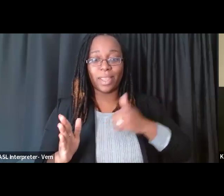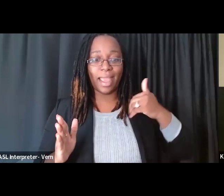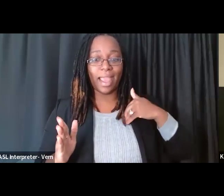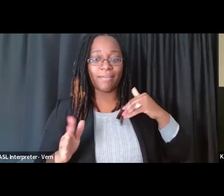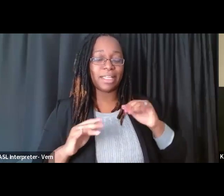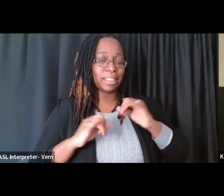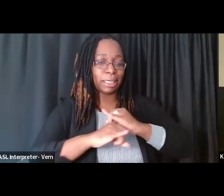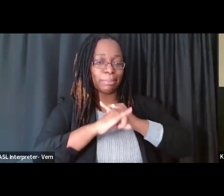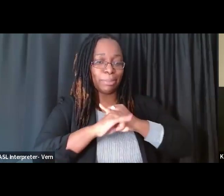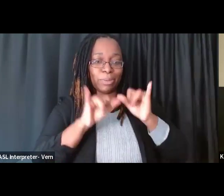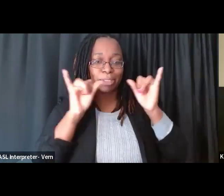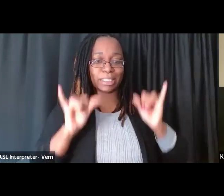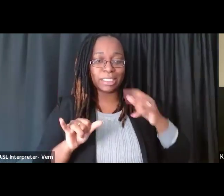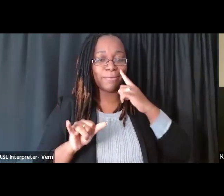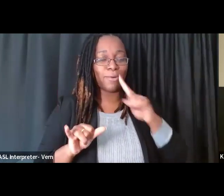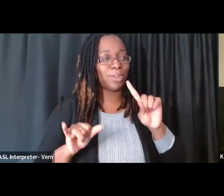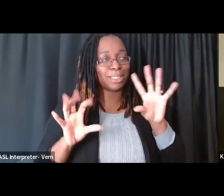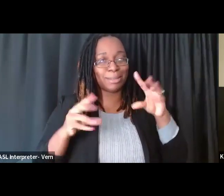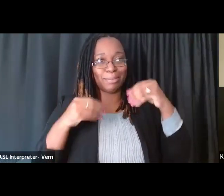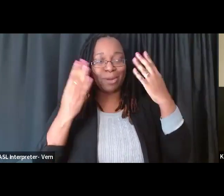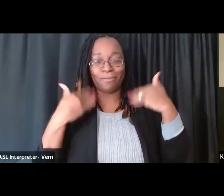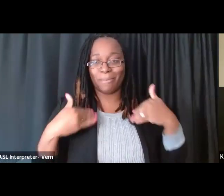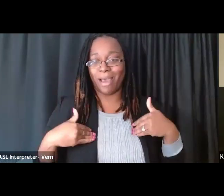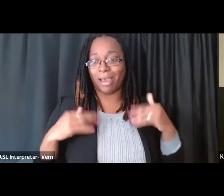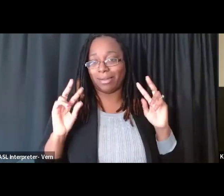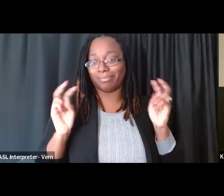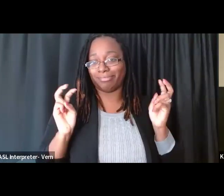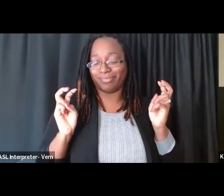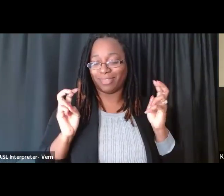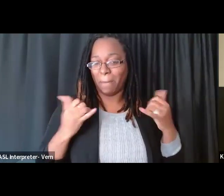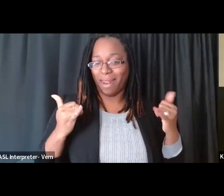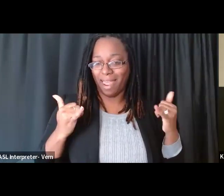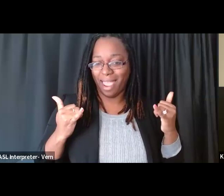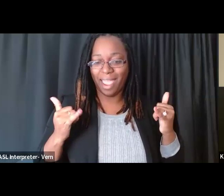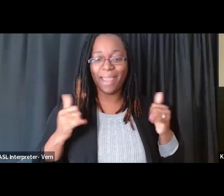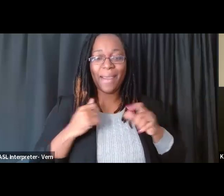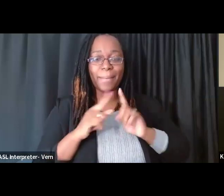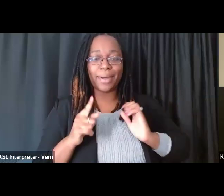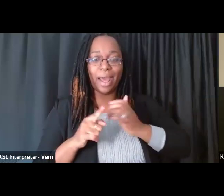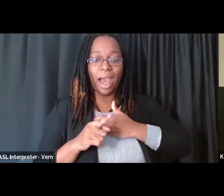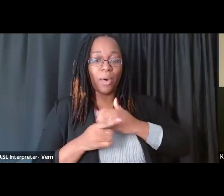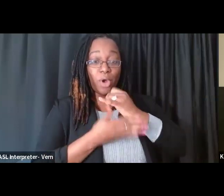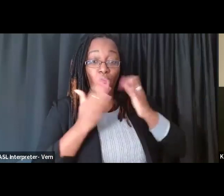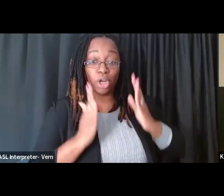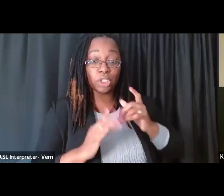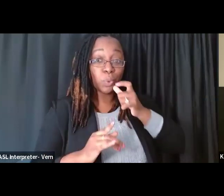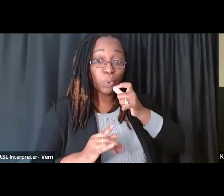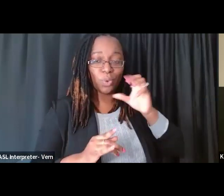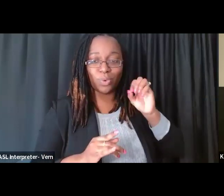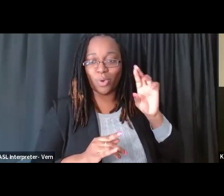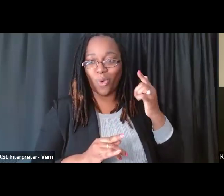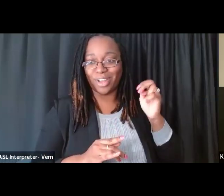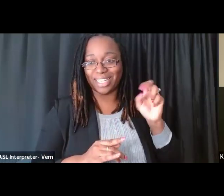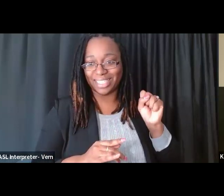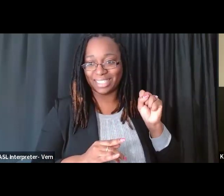called the play. And all of our artists are these amazing organs that are held within. Let's consider what actors are called to